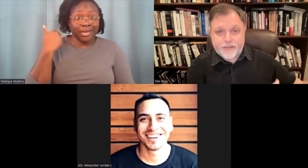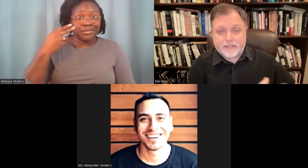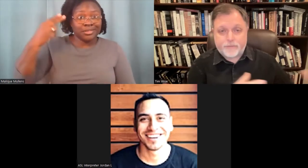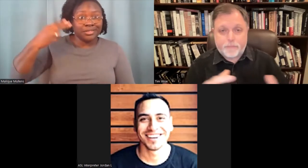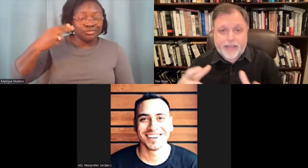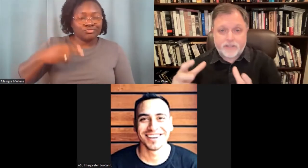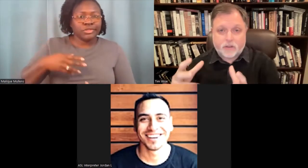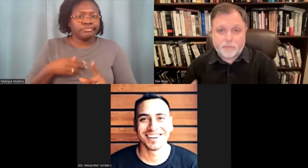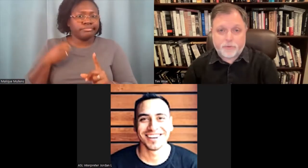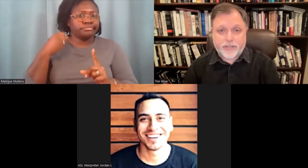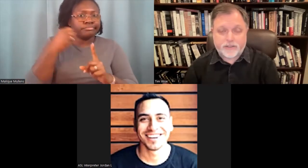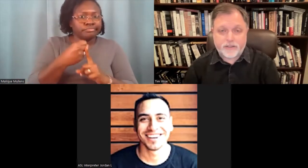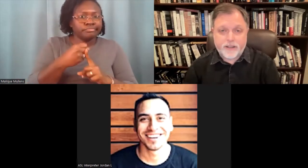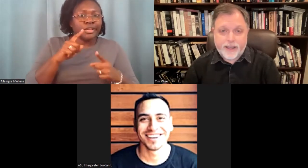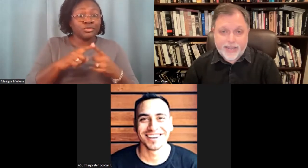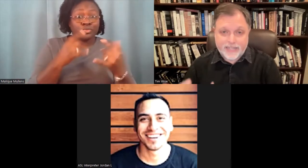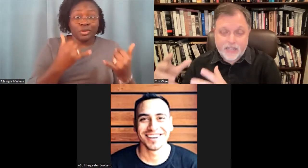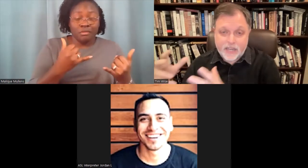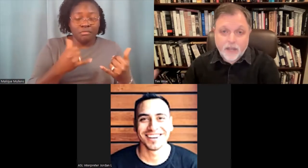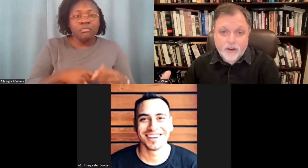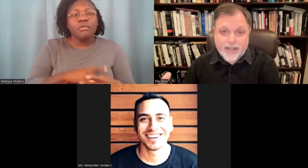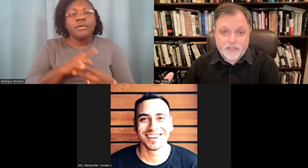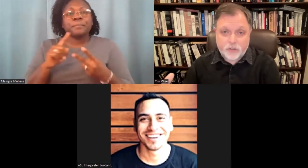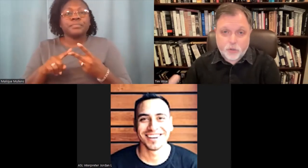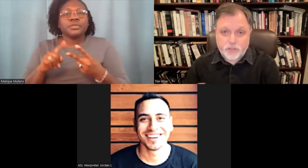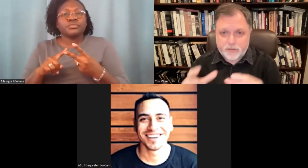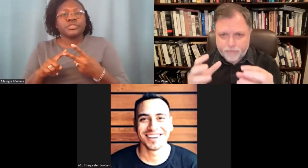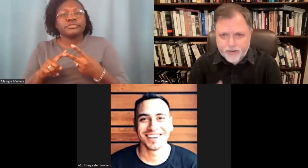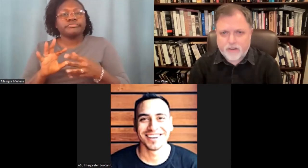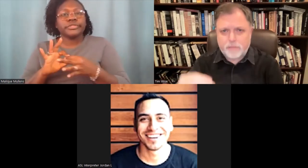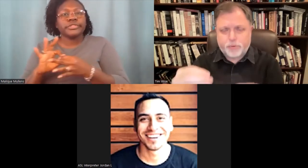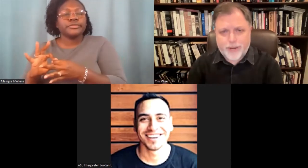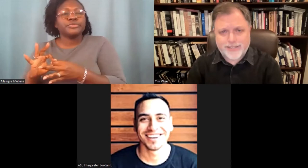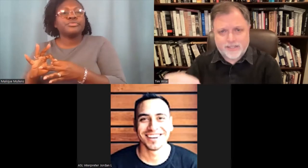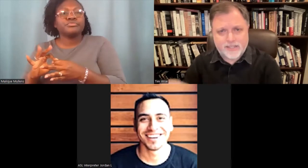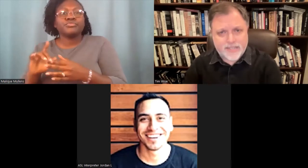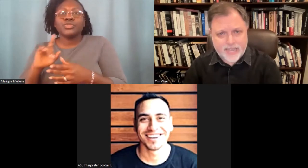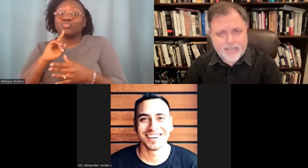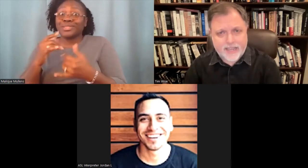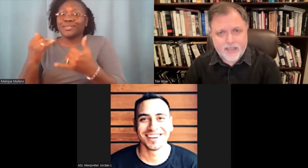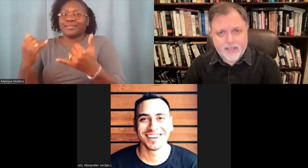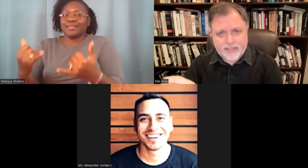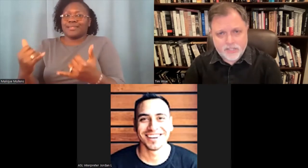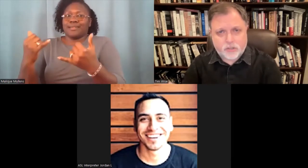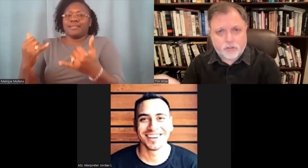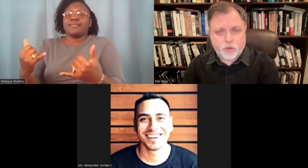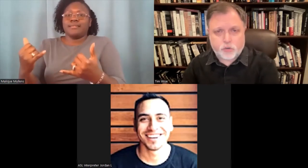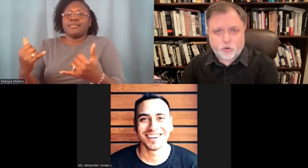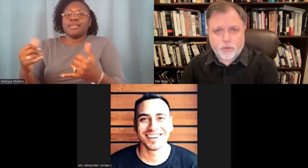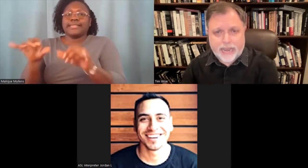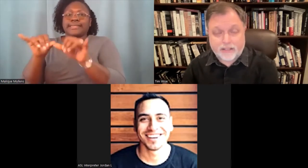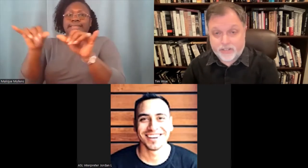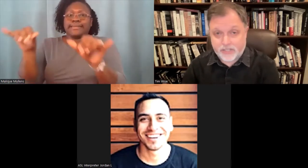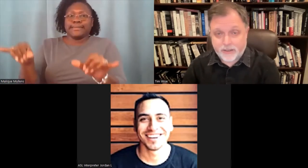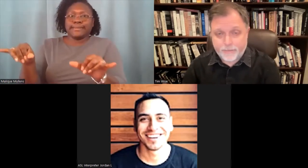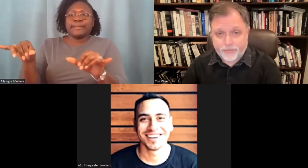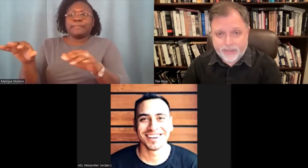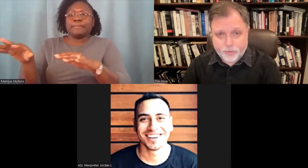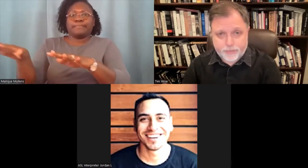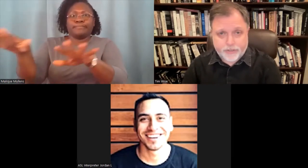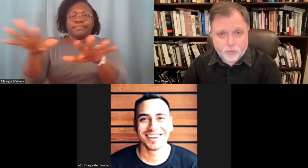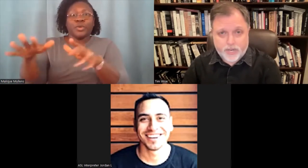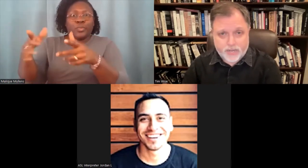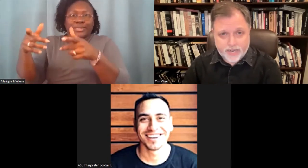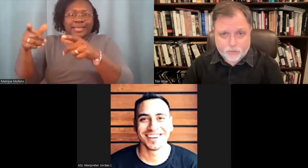the effect of the past on the present. And then the other has to do with some very present day institutional realities